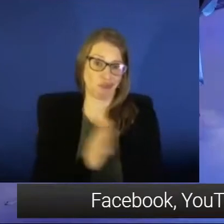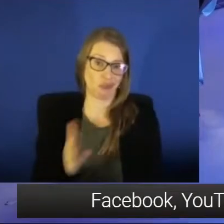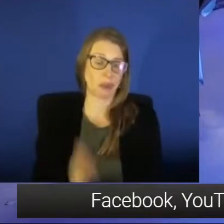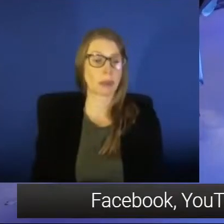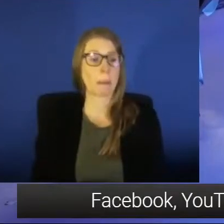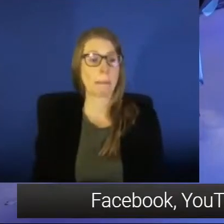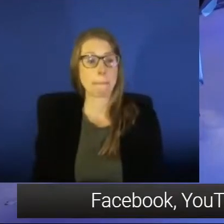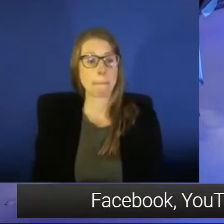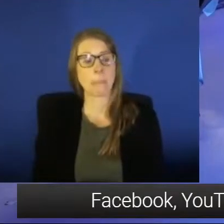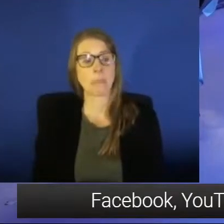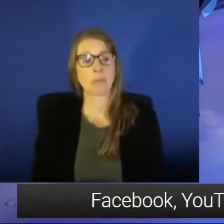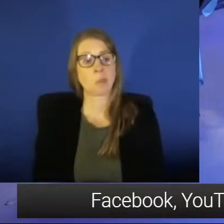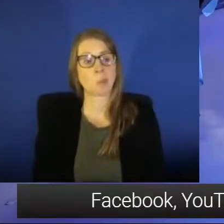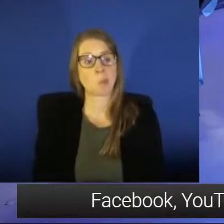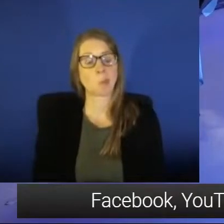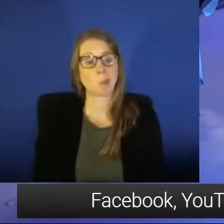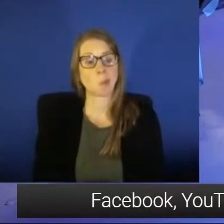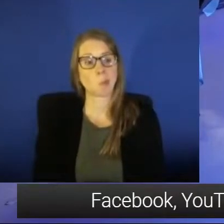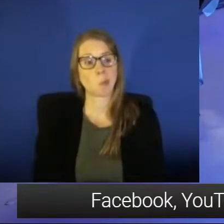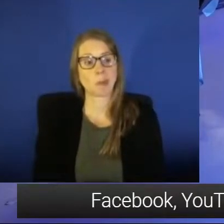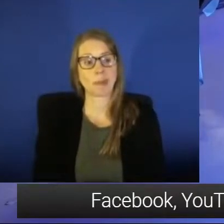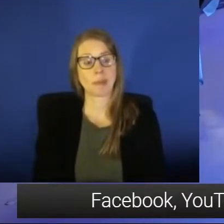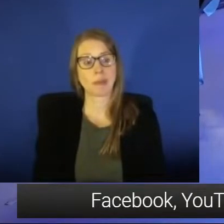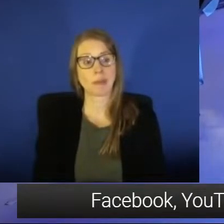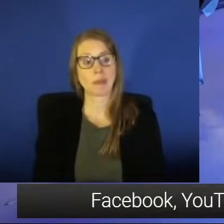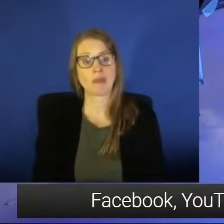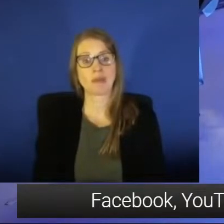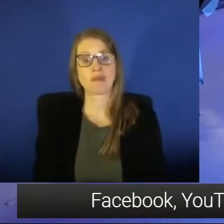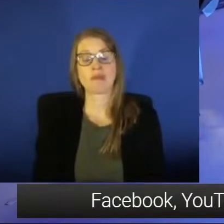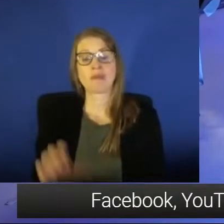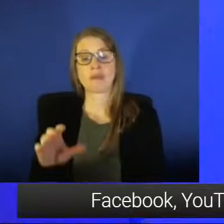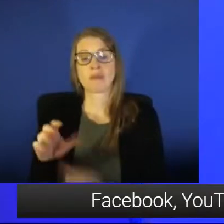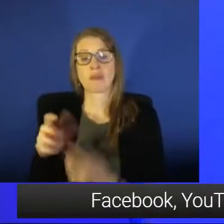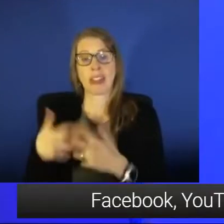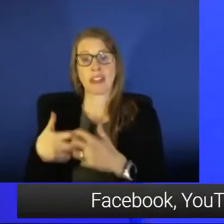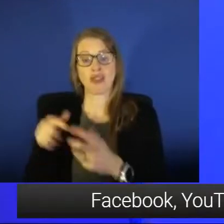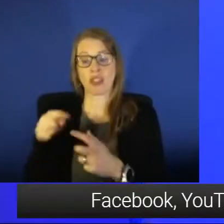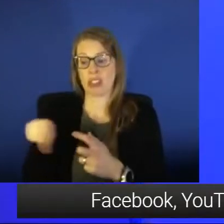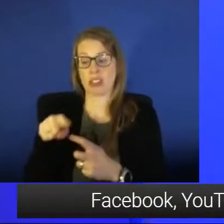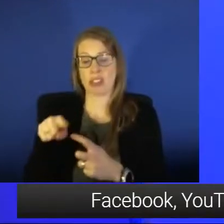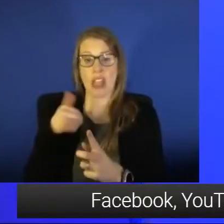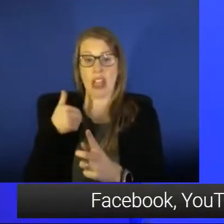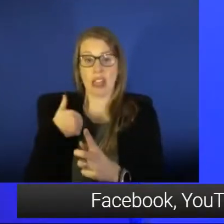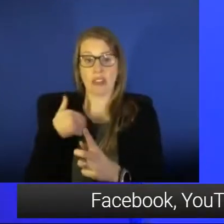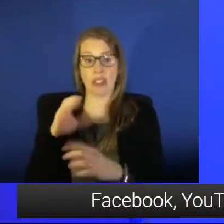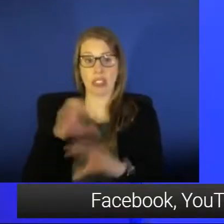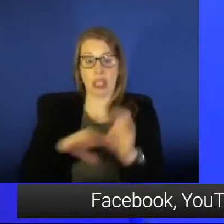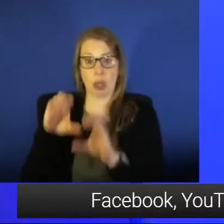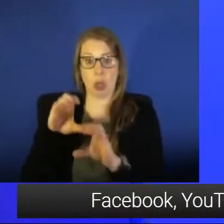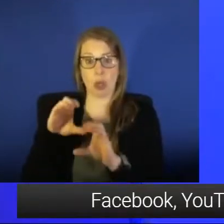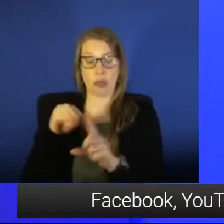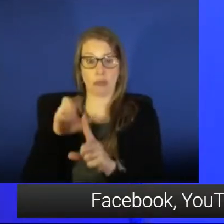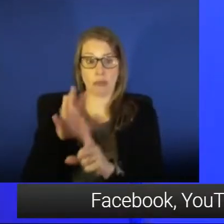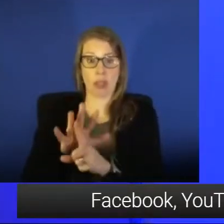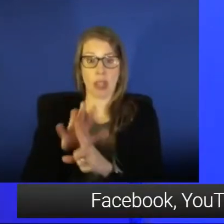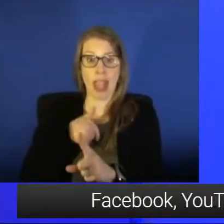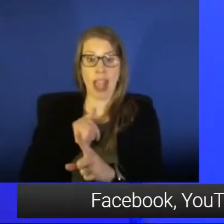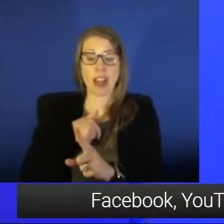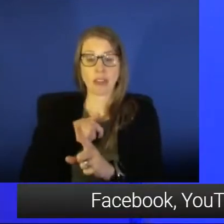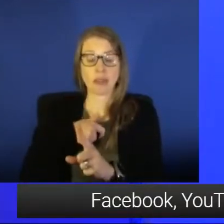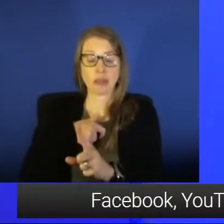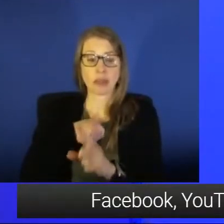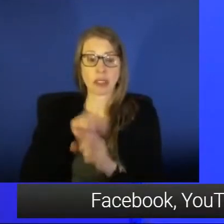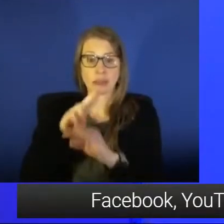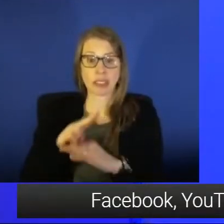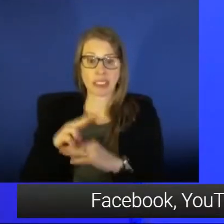industry, where they have exposures to chemicals that they need, they have specific masks with specific filters for those chemicals. And generally,